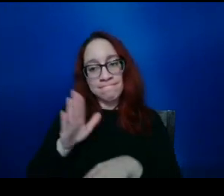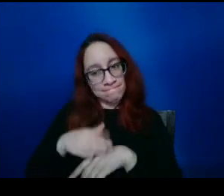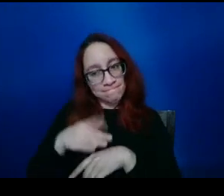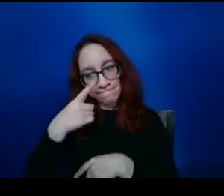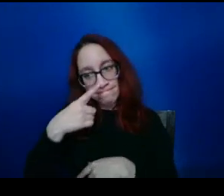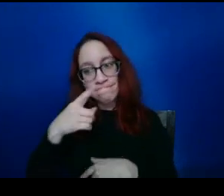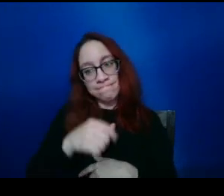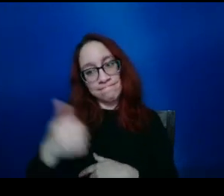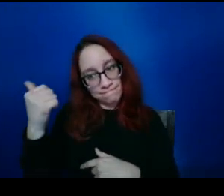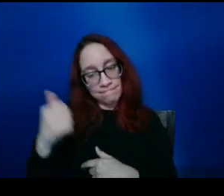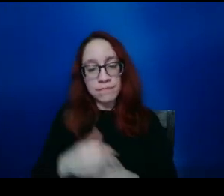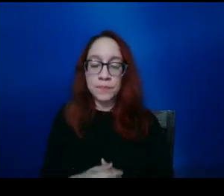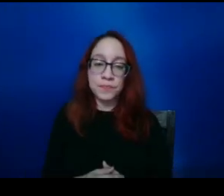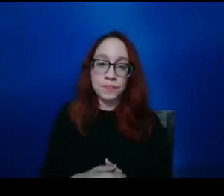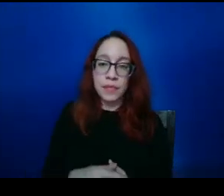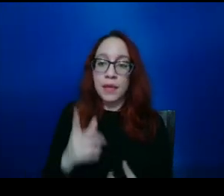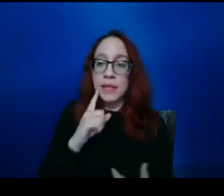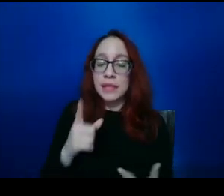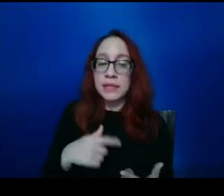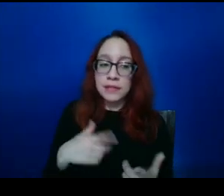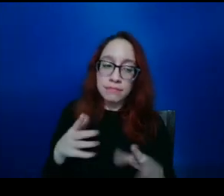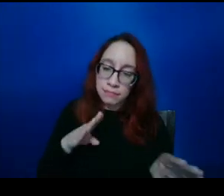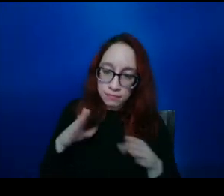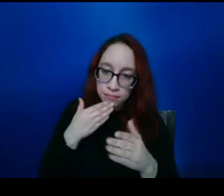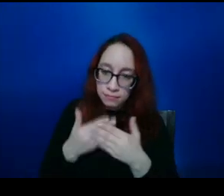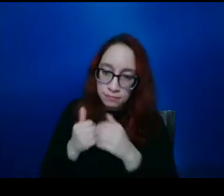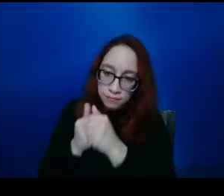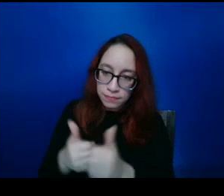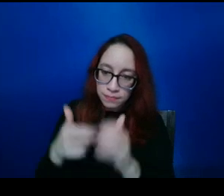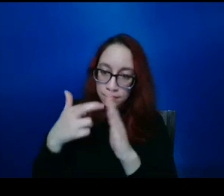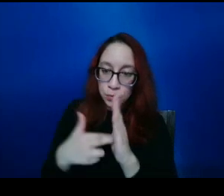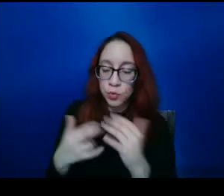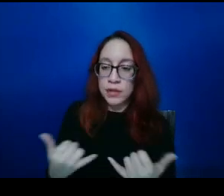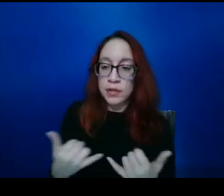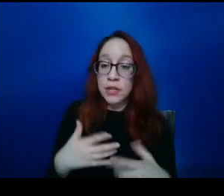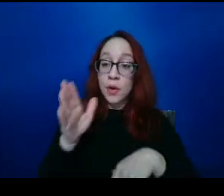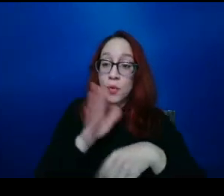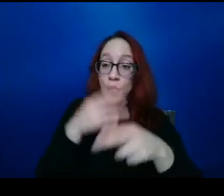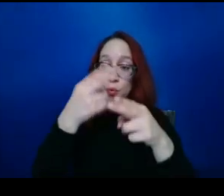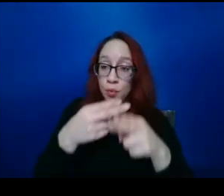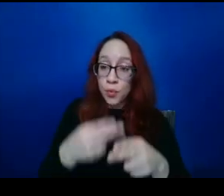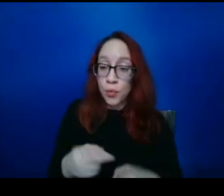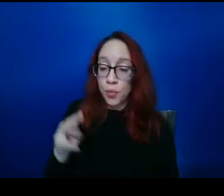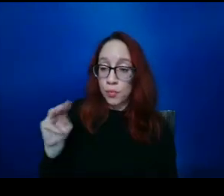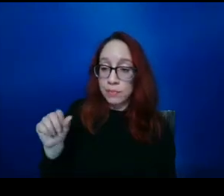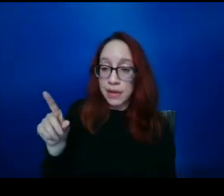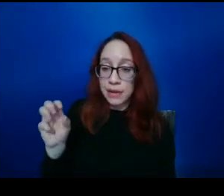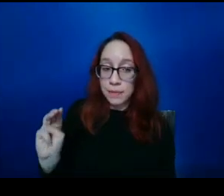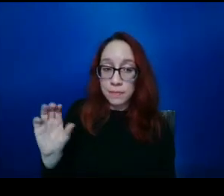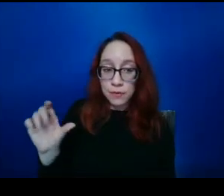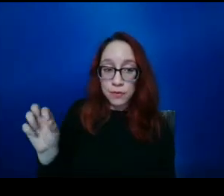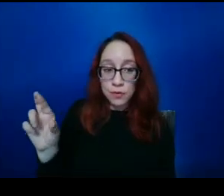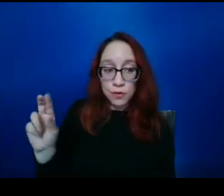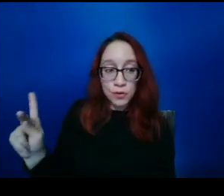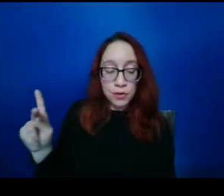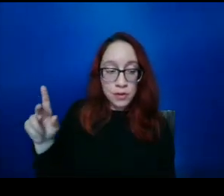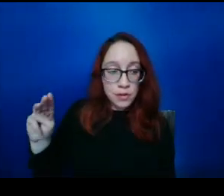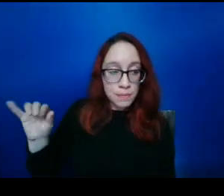chambers. So please govern yourselves accordingly. Let's now proceed to the roll call. Madam Clerk. Mayor